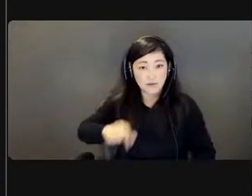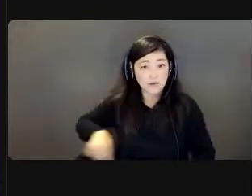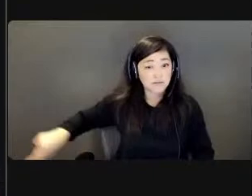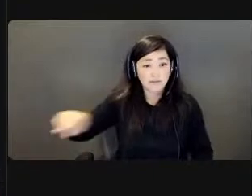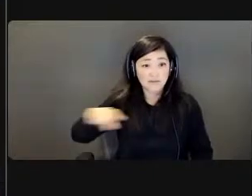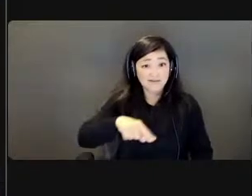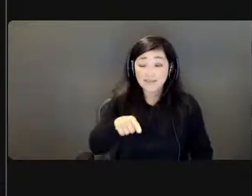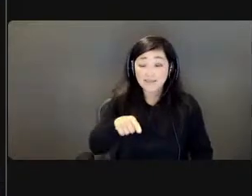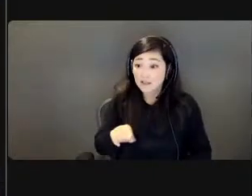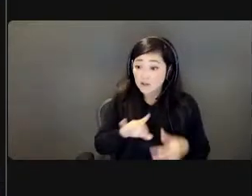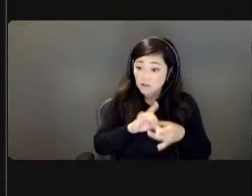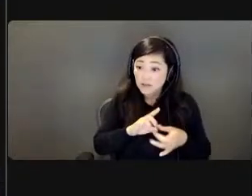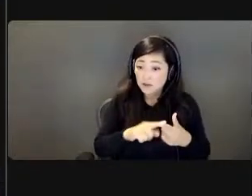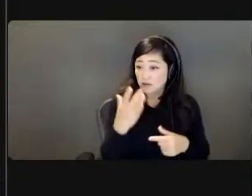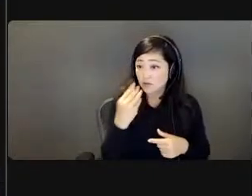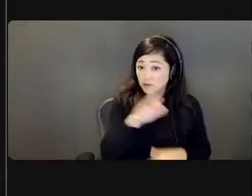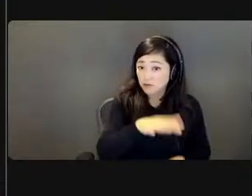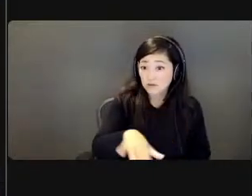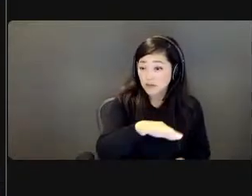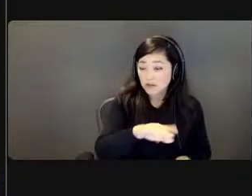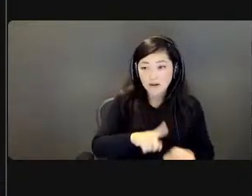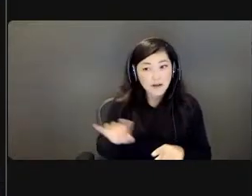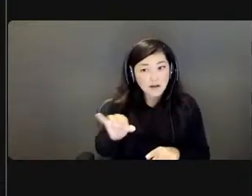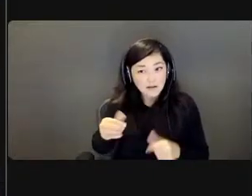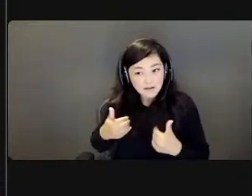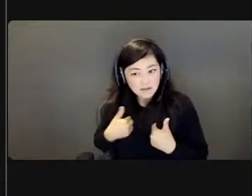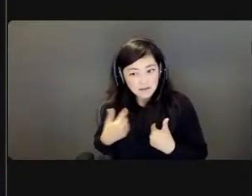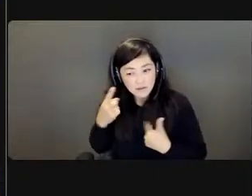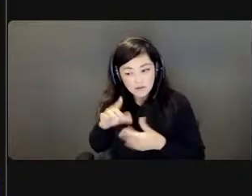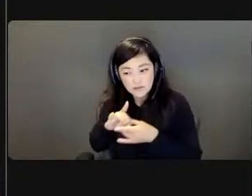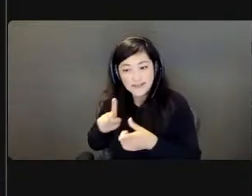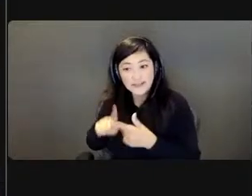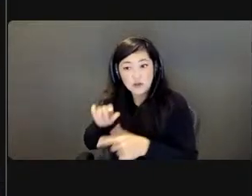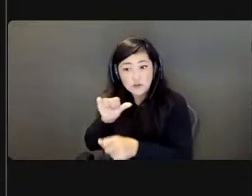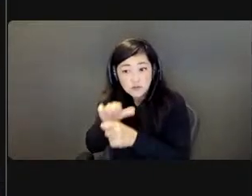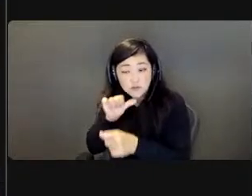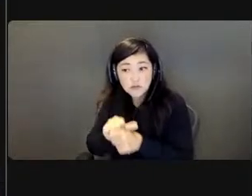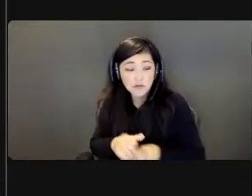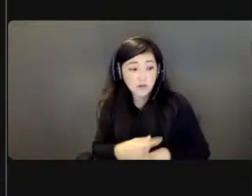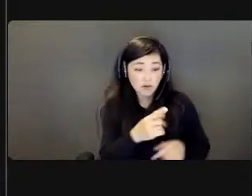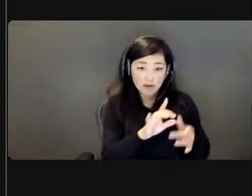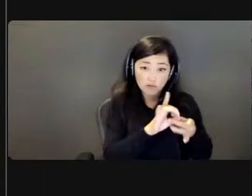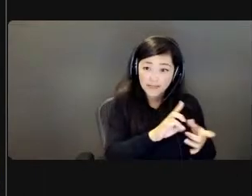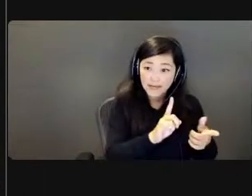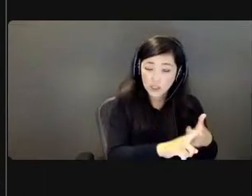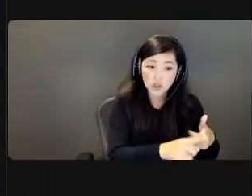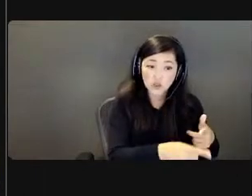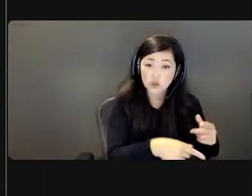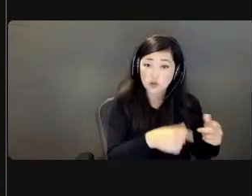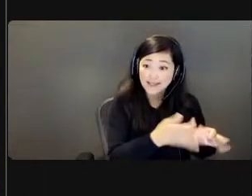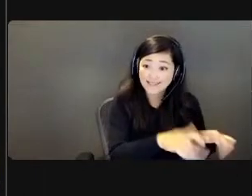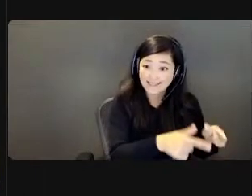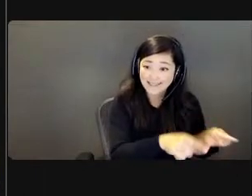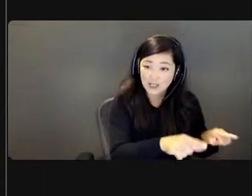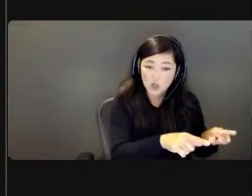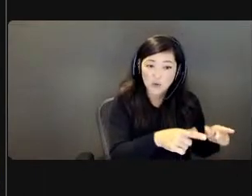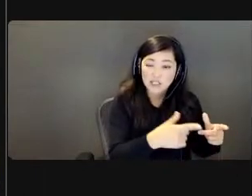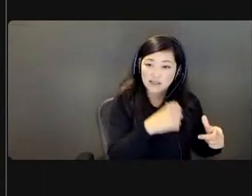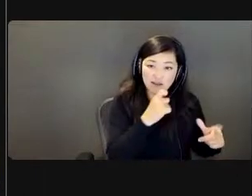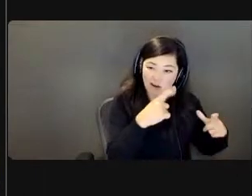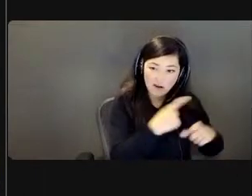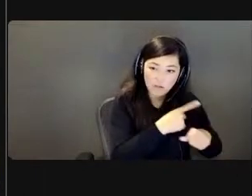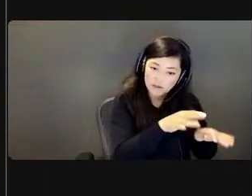outdoor spaces, but take a look at the one on employment. There'll be one on plain language. There's many standards that will be coming out